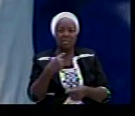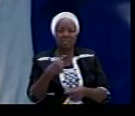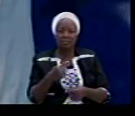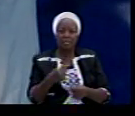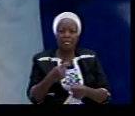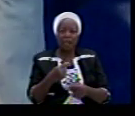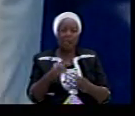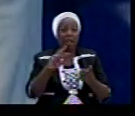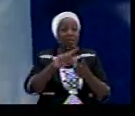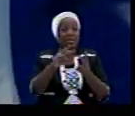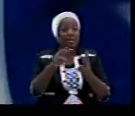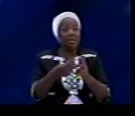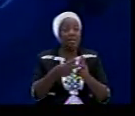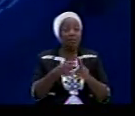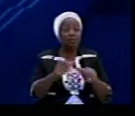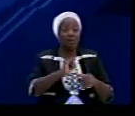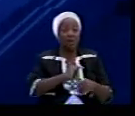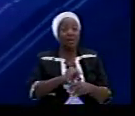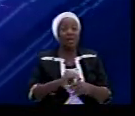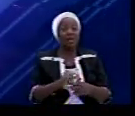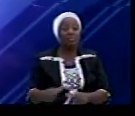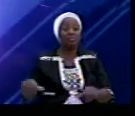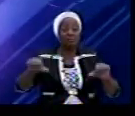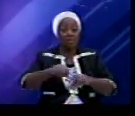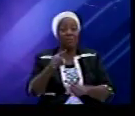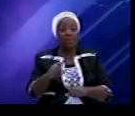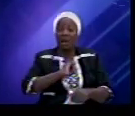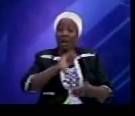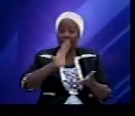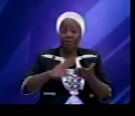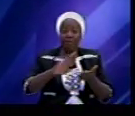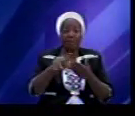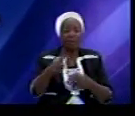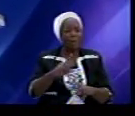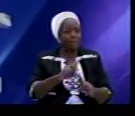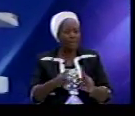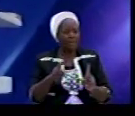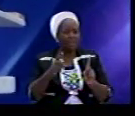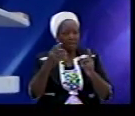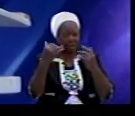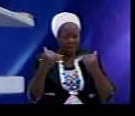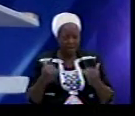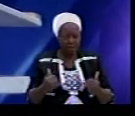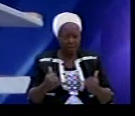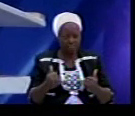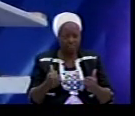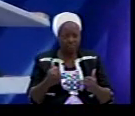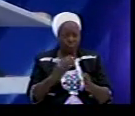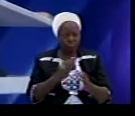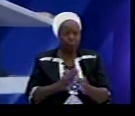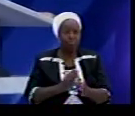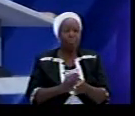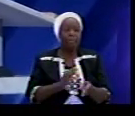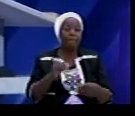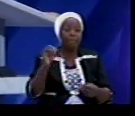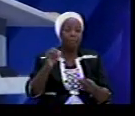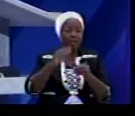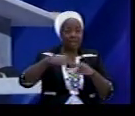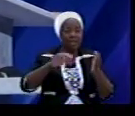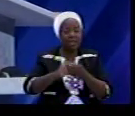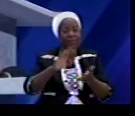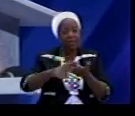do I condemn you, I forgive you. But now, beyond the forgiveness, go